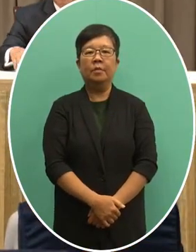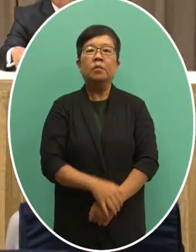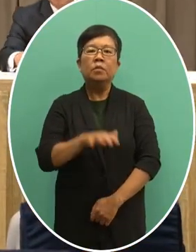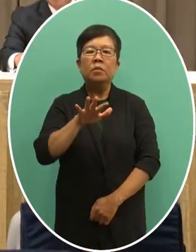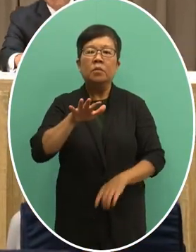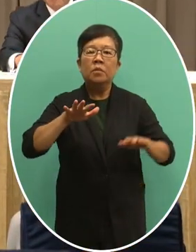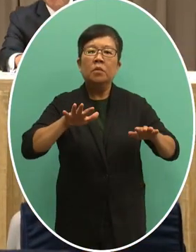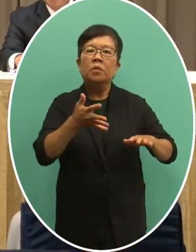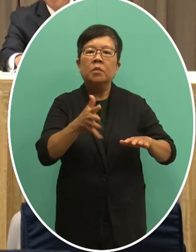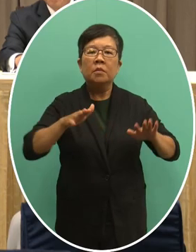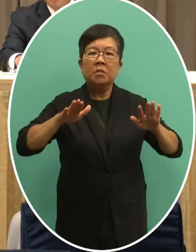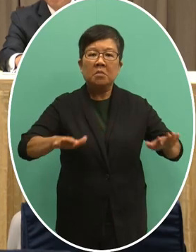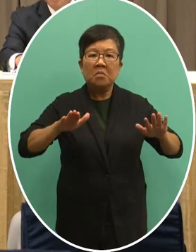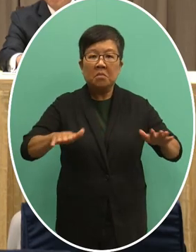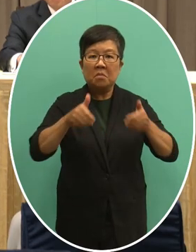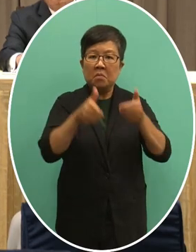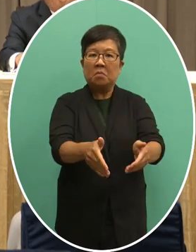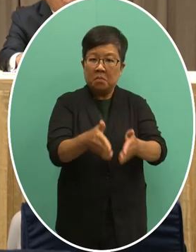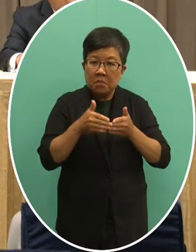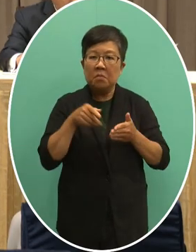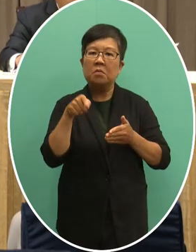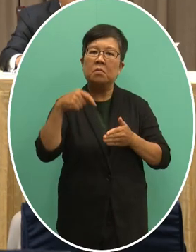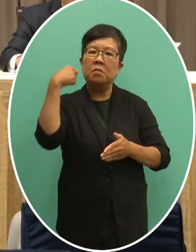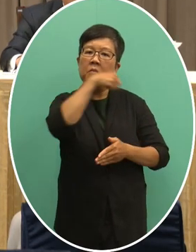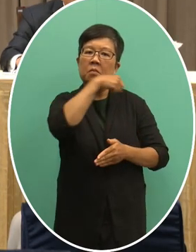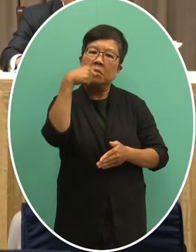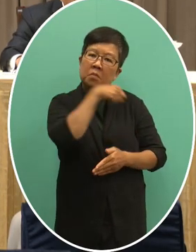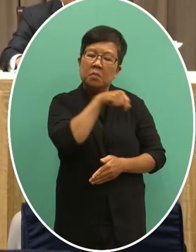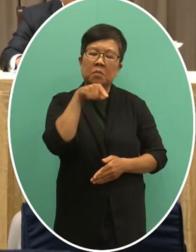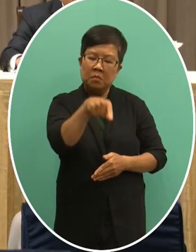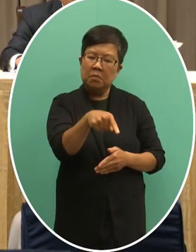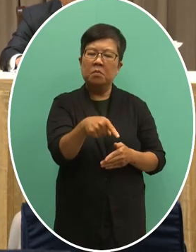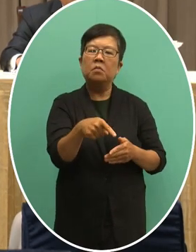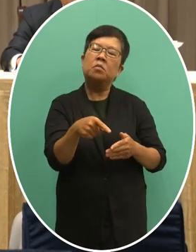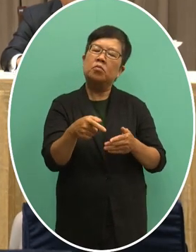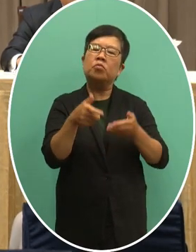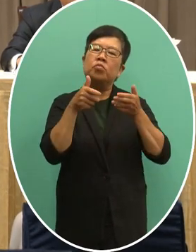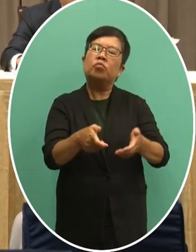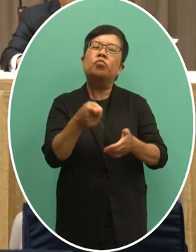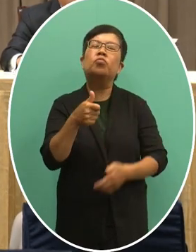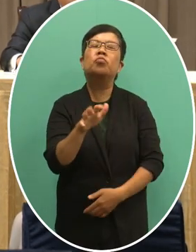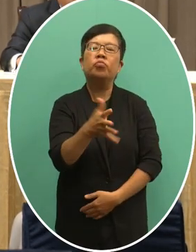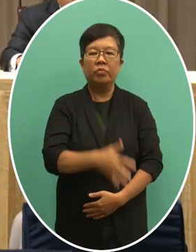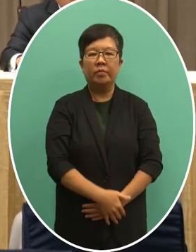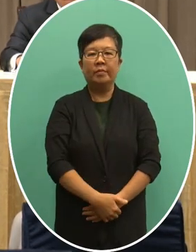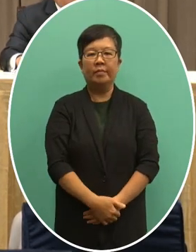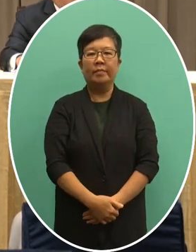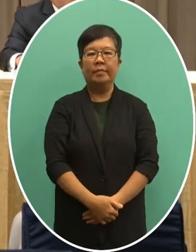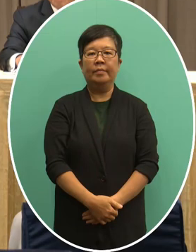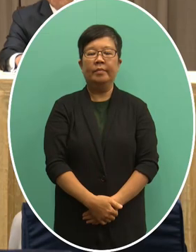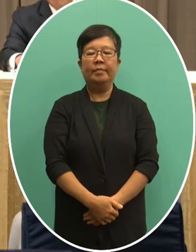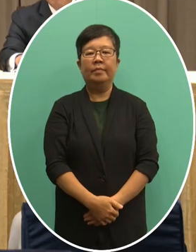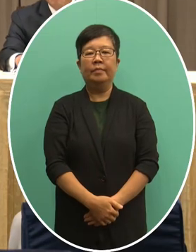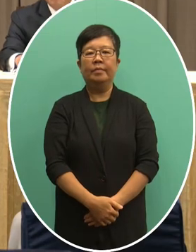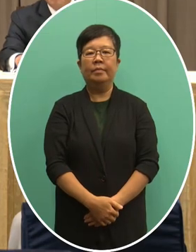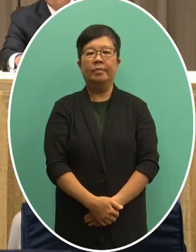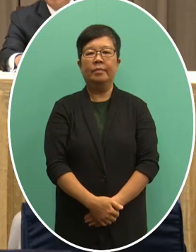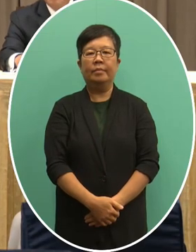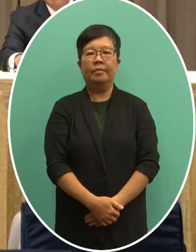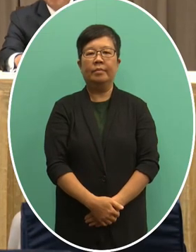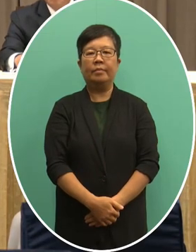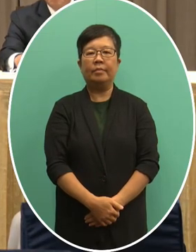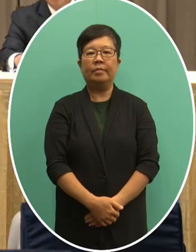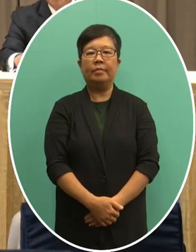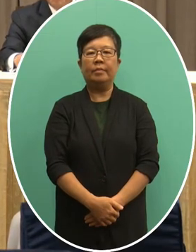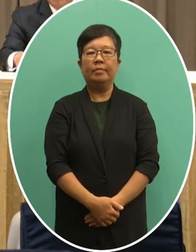year it's particularly importantfor Taiwan to be included in the United NationsWhat circumstances are there that make it particularly pressingfor the